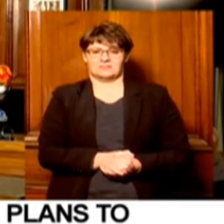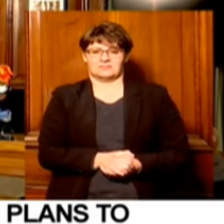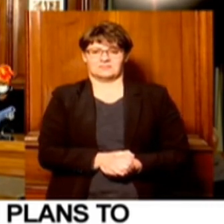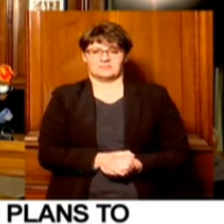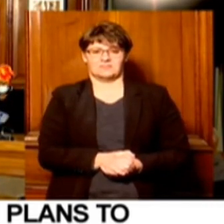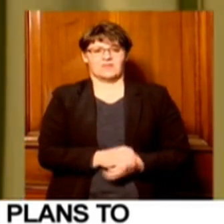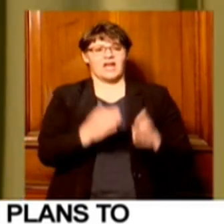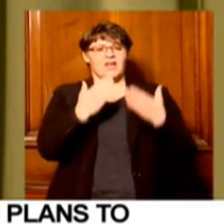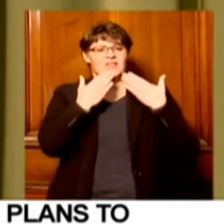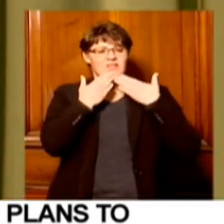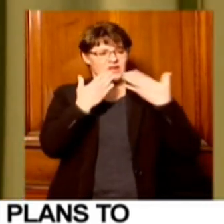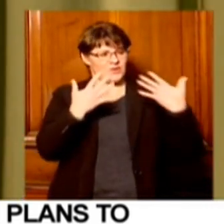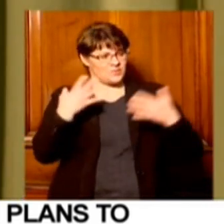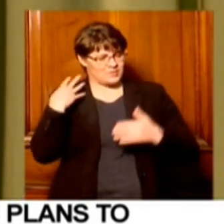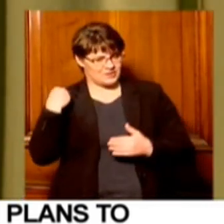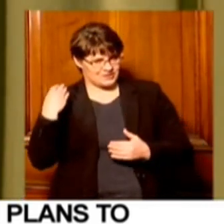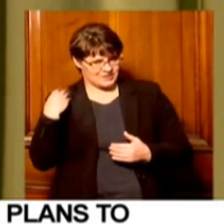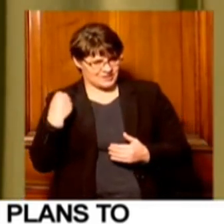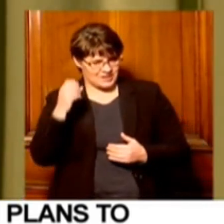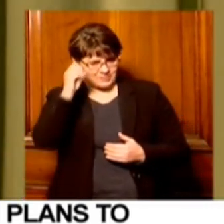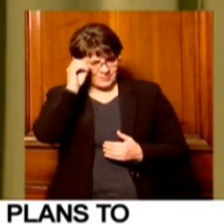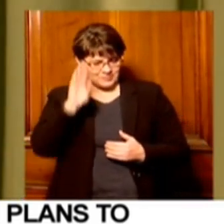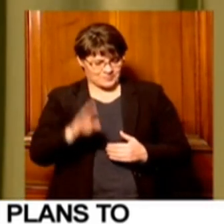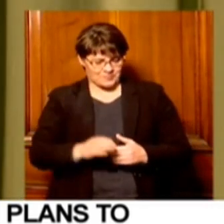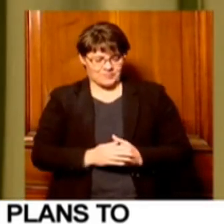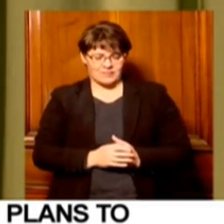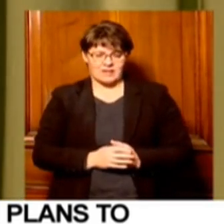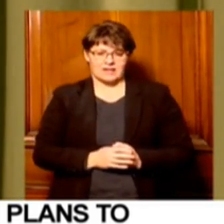Thank you very much, Minister.